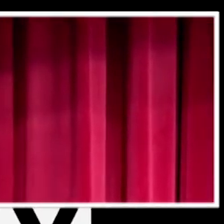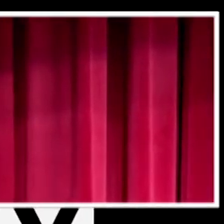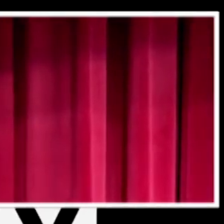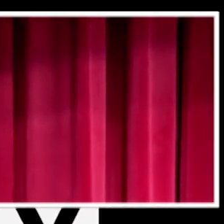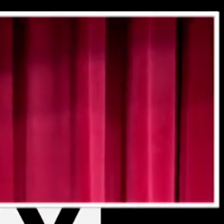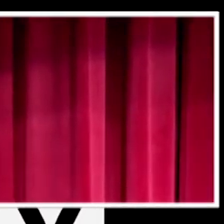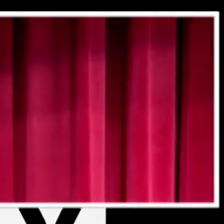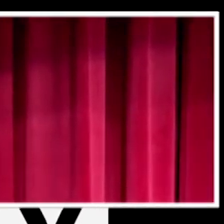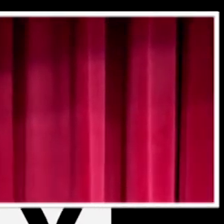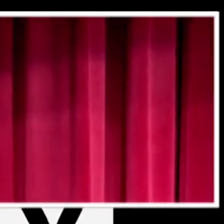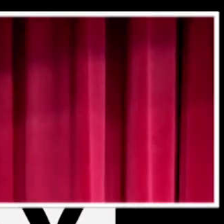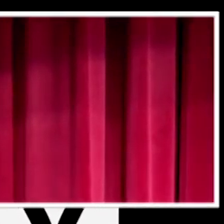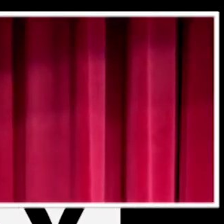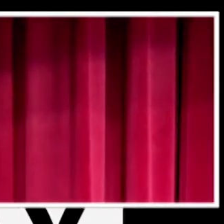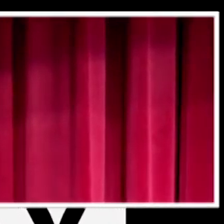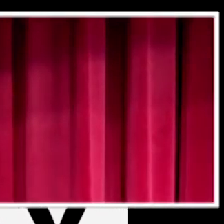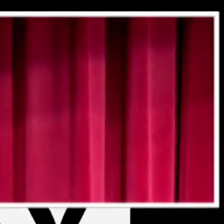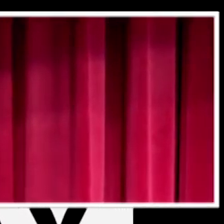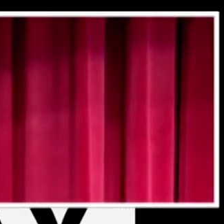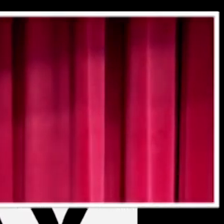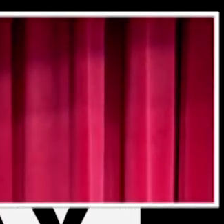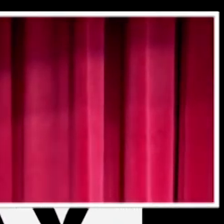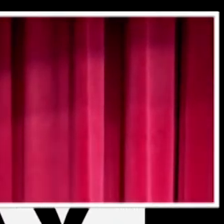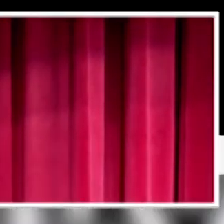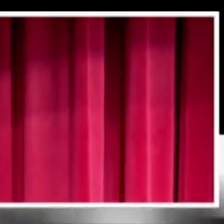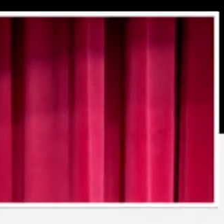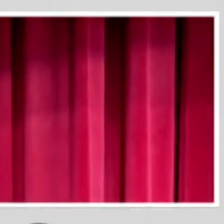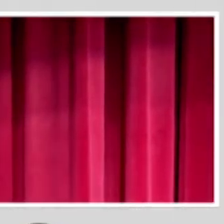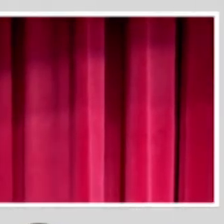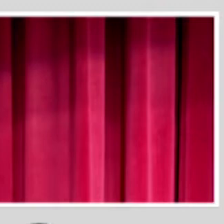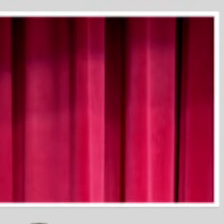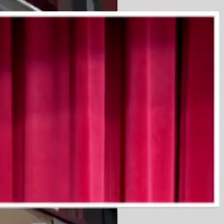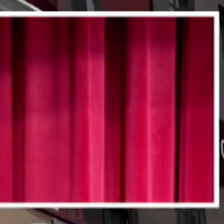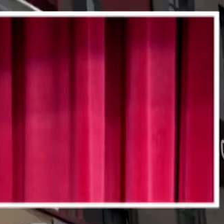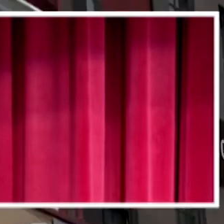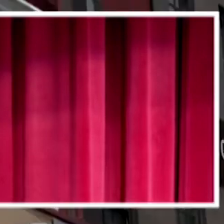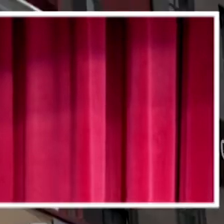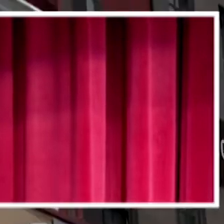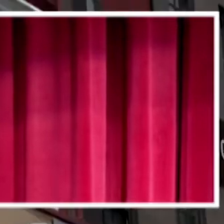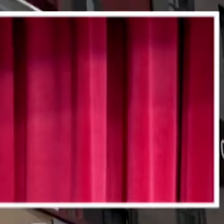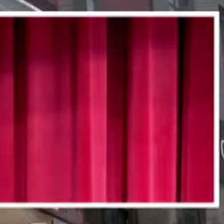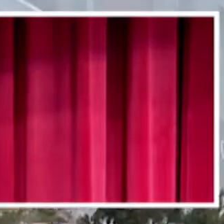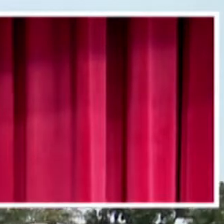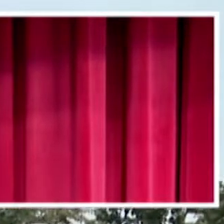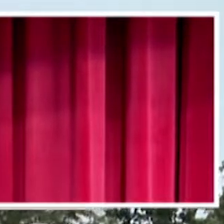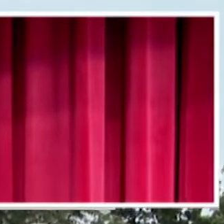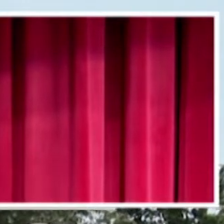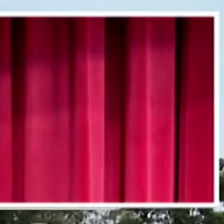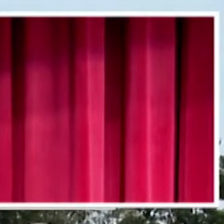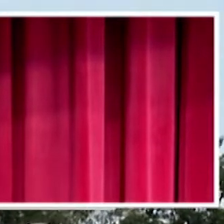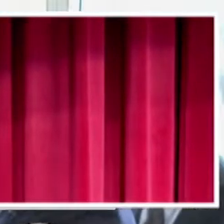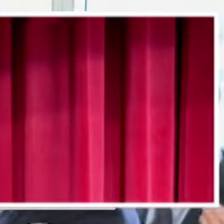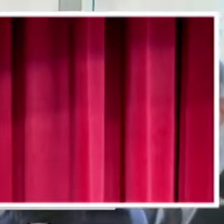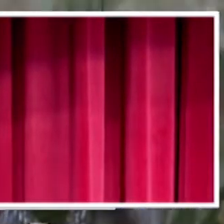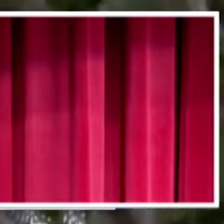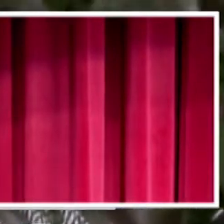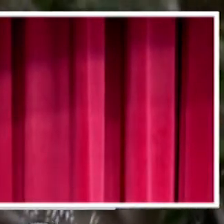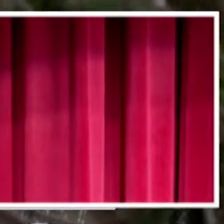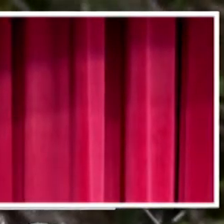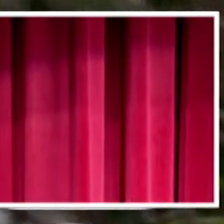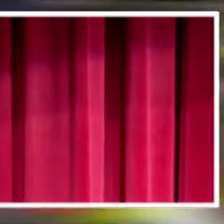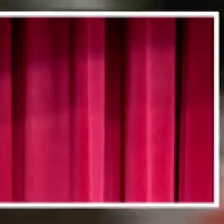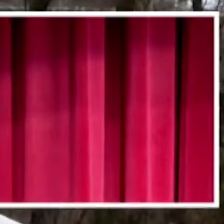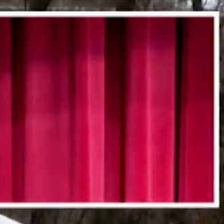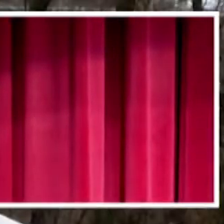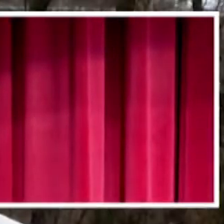It's a new day in Washington, a fresh start. We will build a government that this city deserves. It's really,